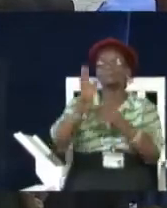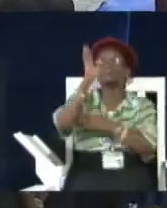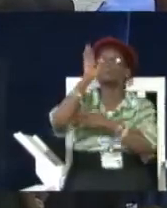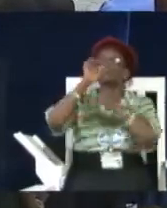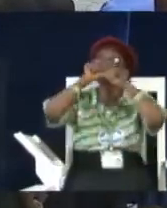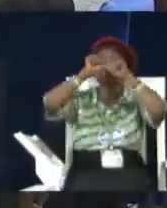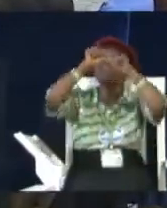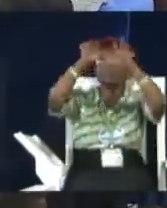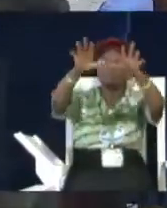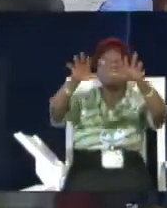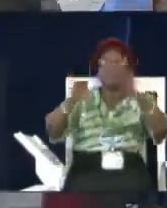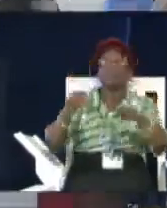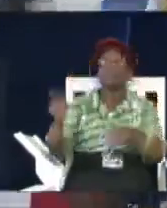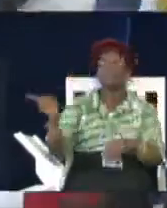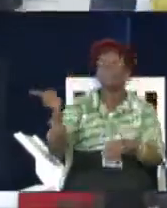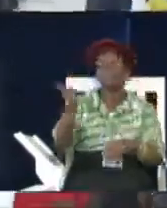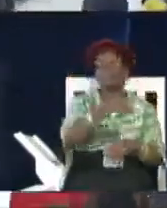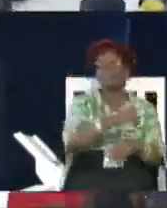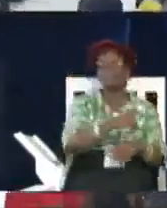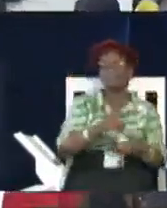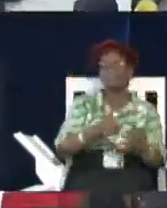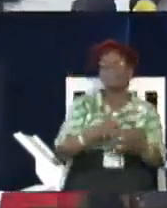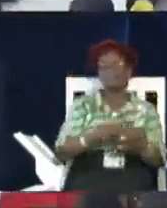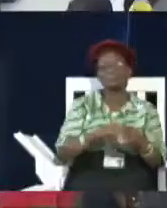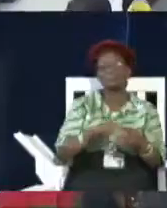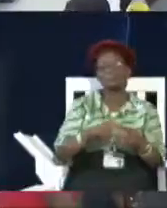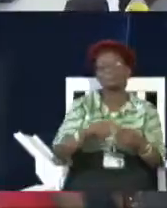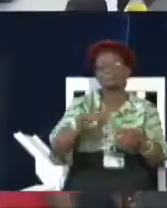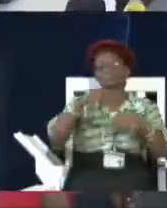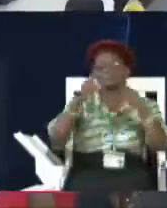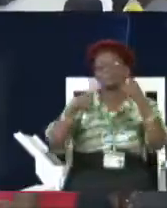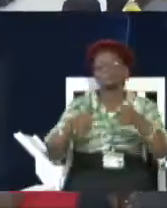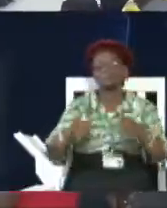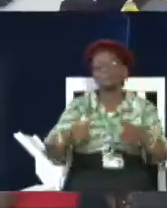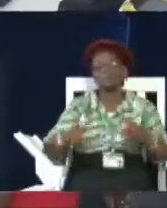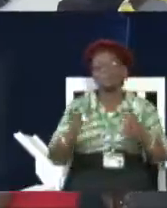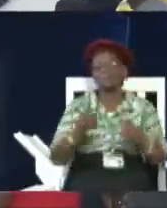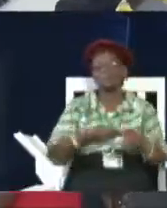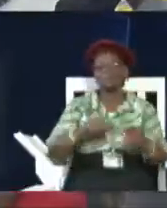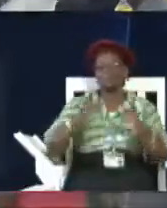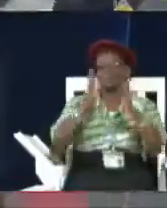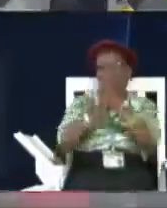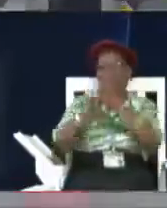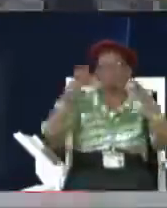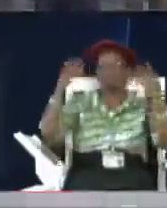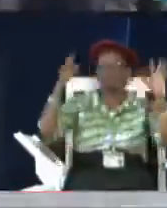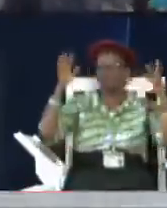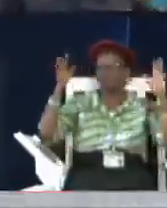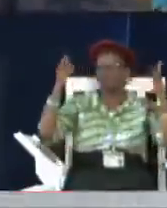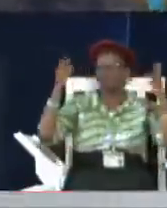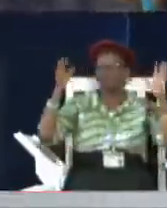God bless you. Let's clap for the Lord. Let's really clap for the Almighty God.